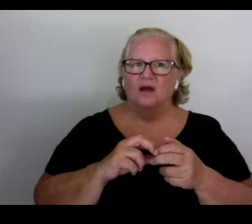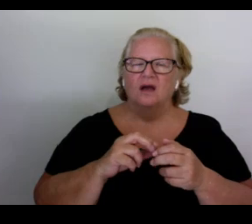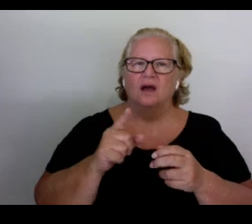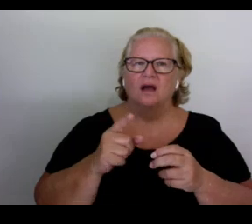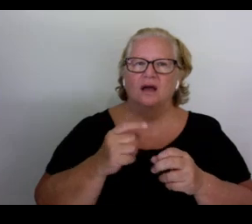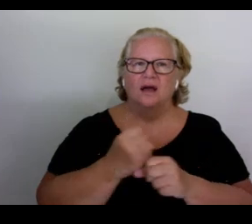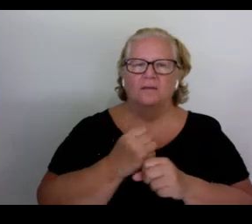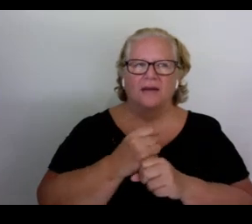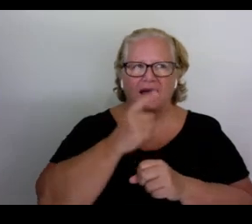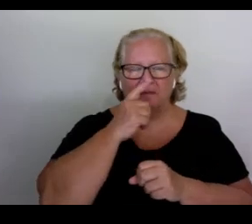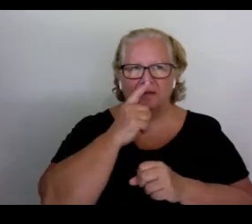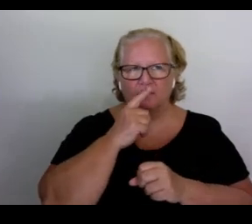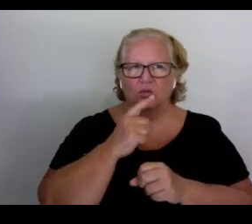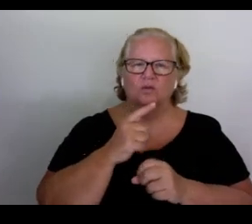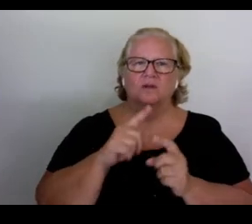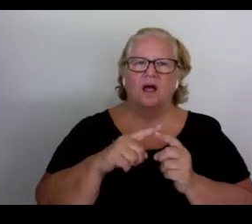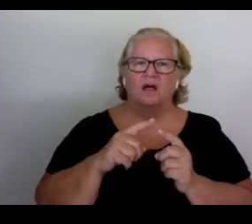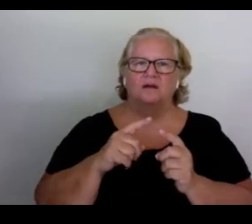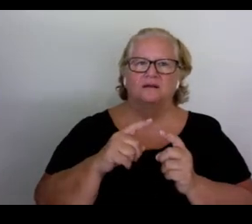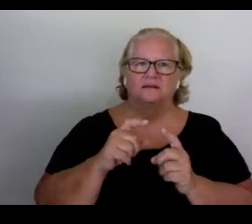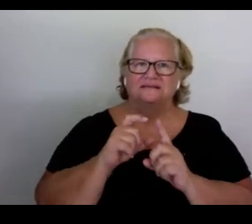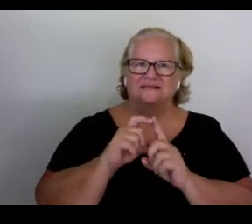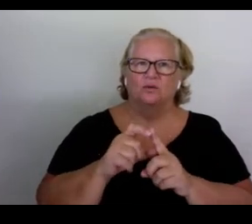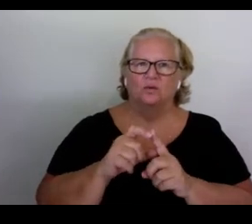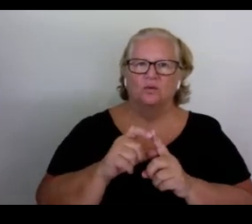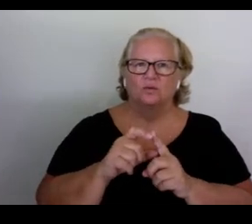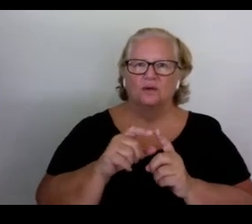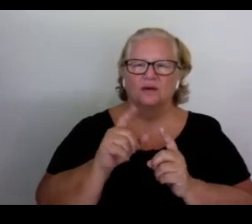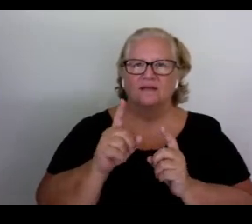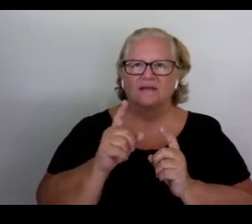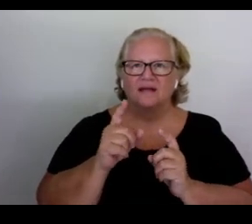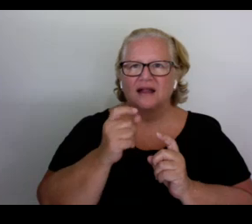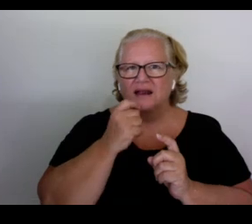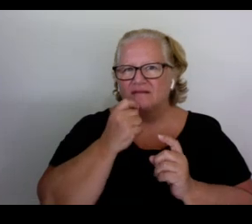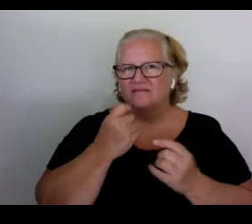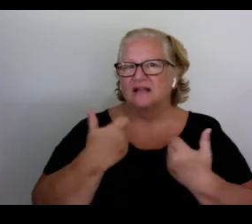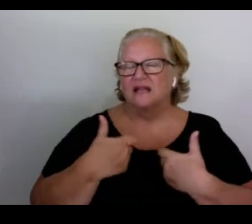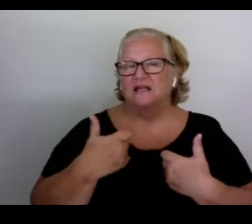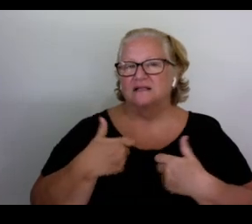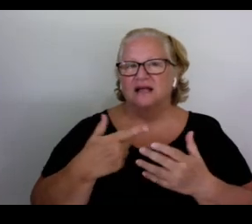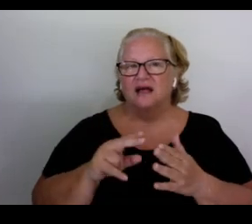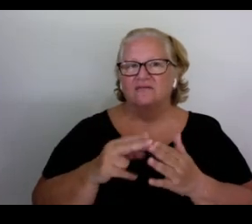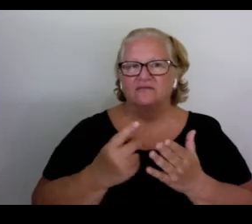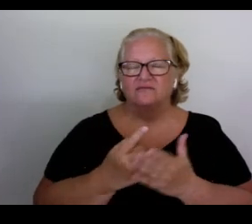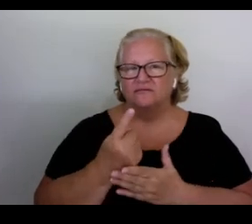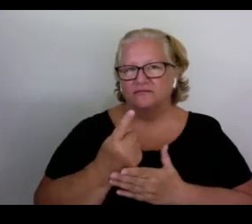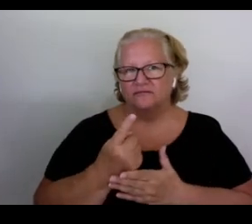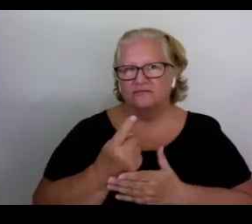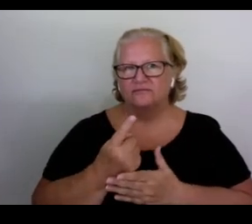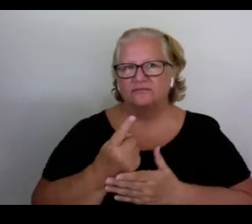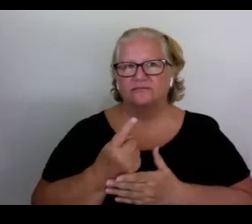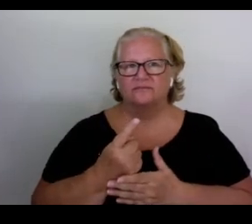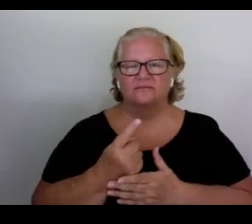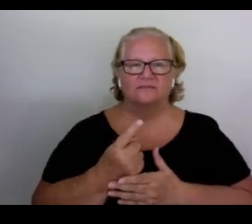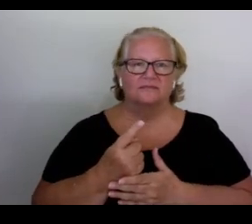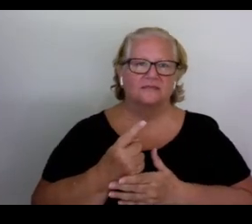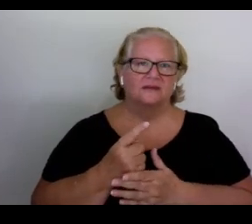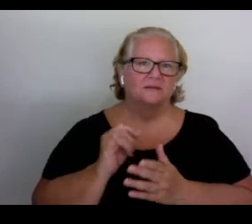the edge is a bit of illness, whether that be